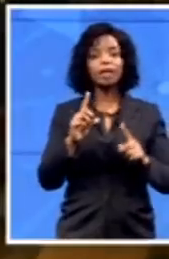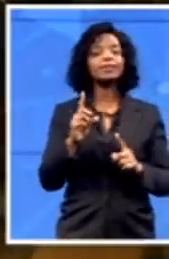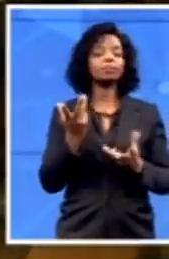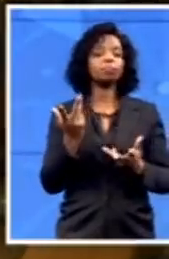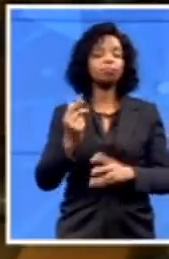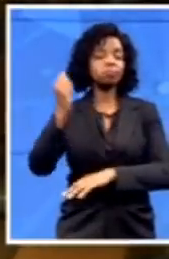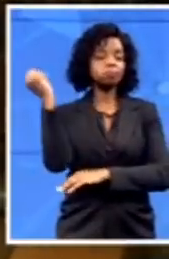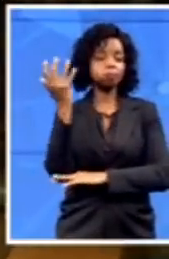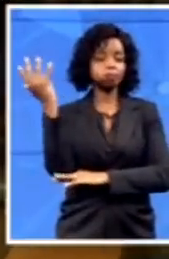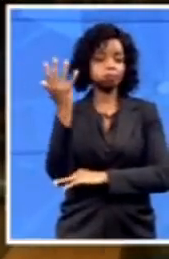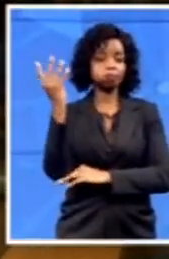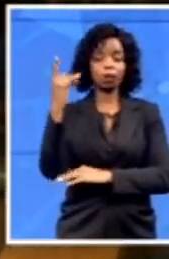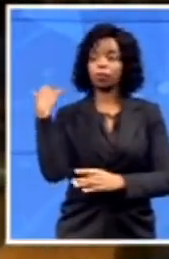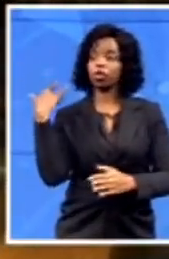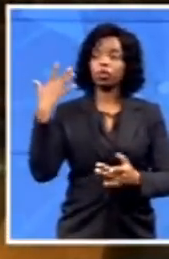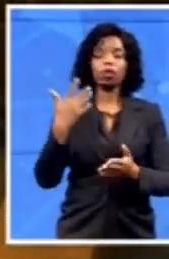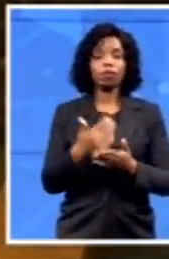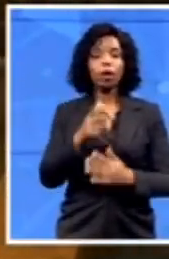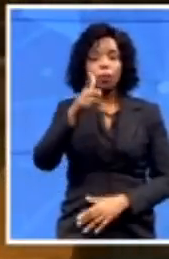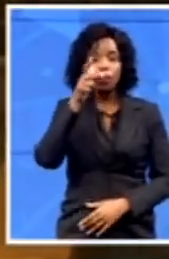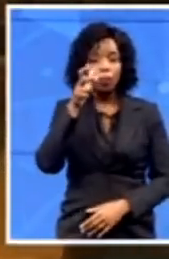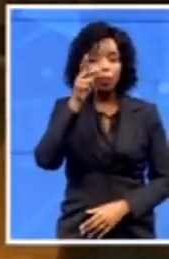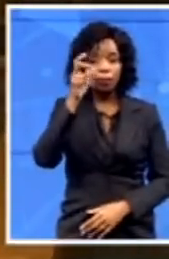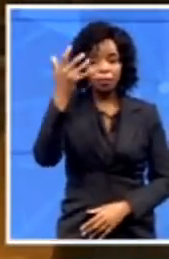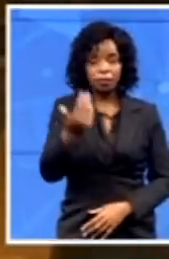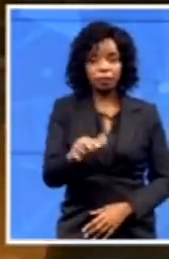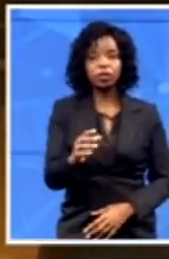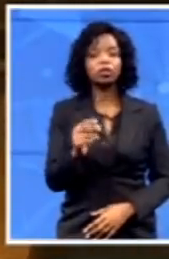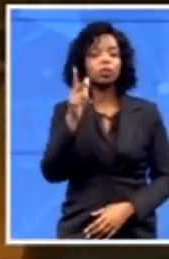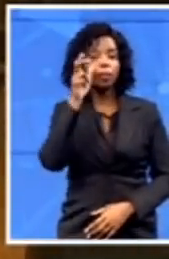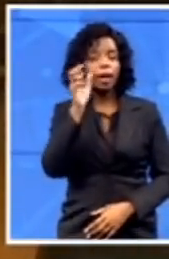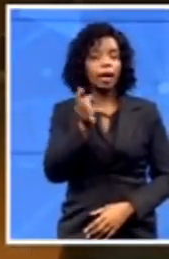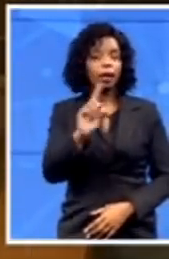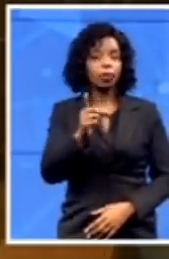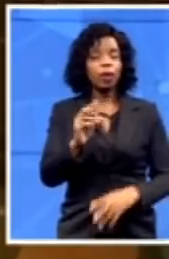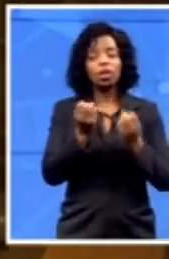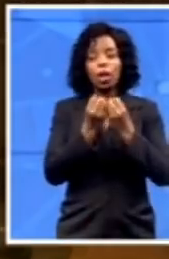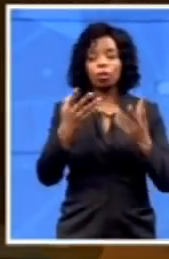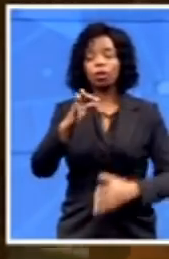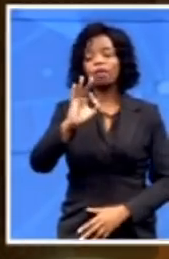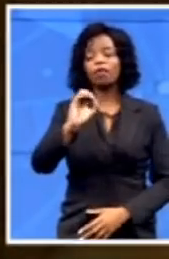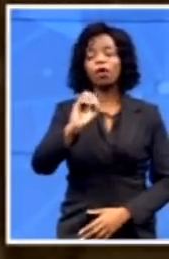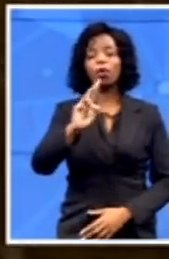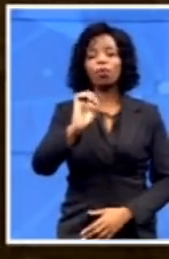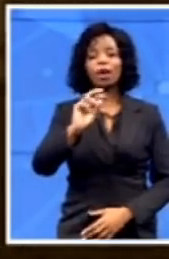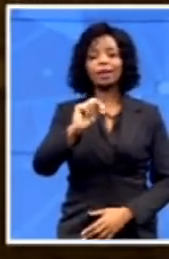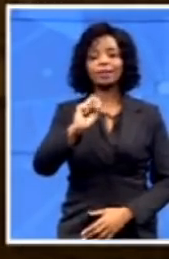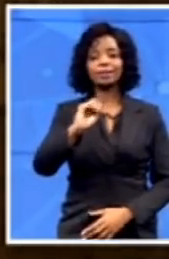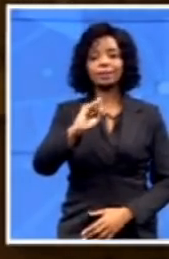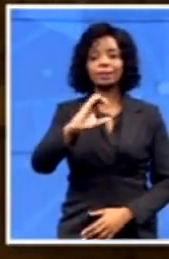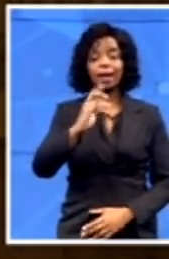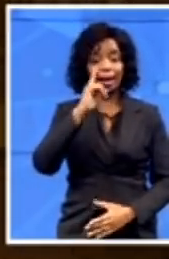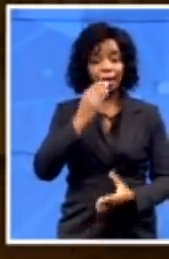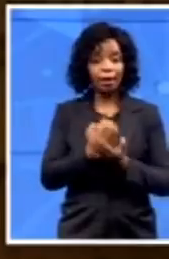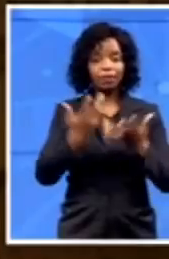went into a lot of the forensic evidence that has been collected from the scene, and it's what the state is going to rely heavily on,